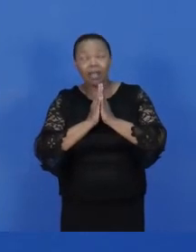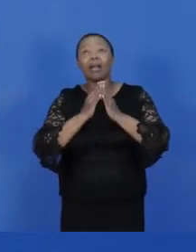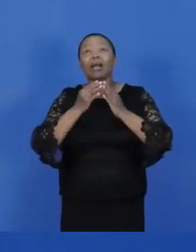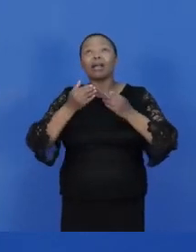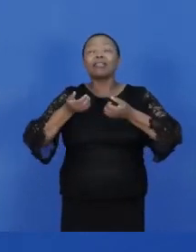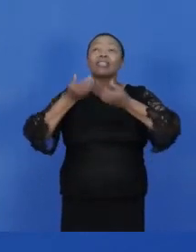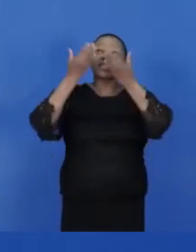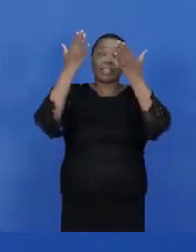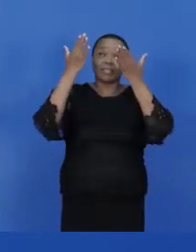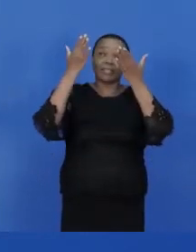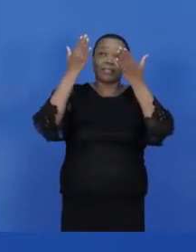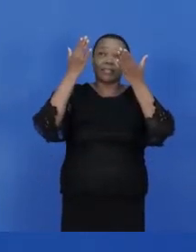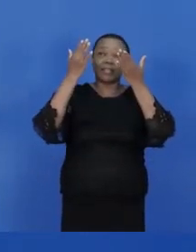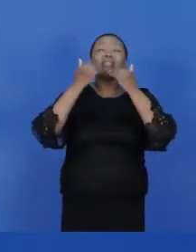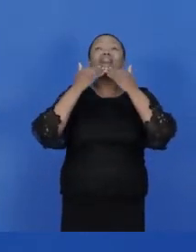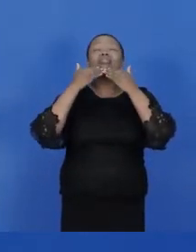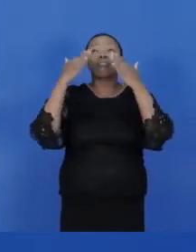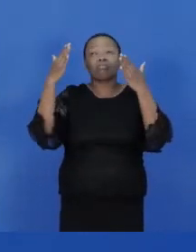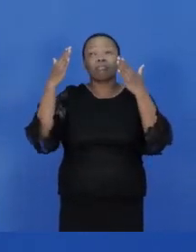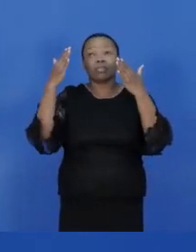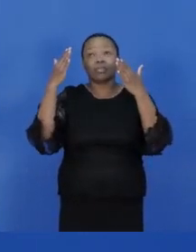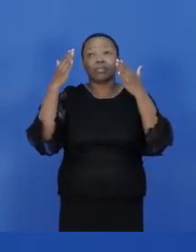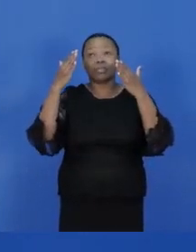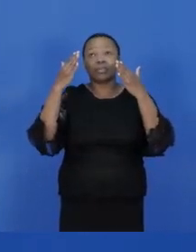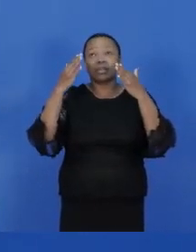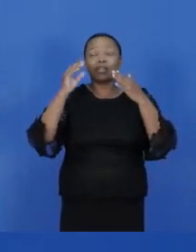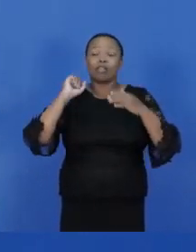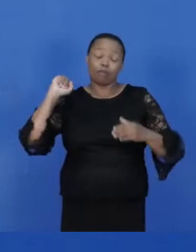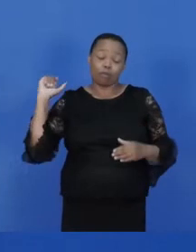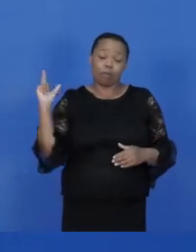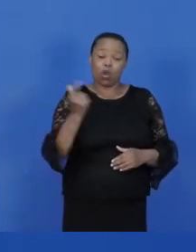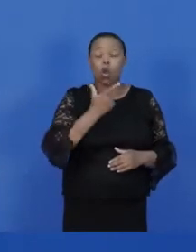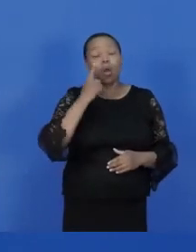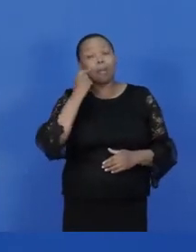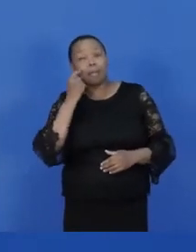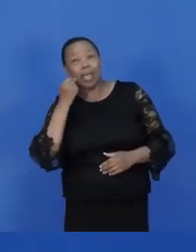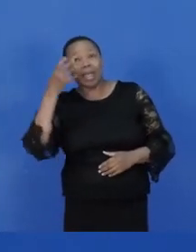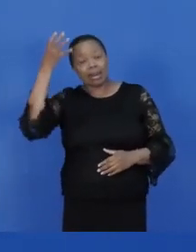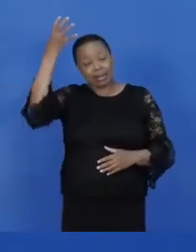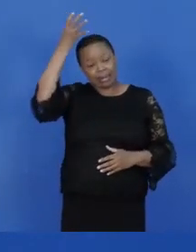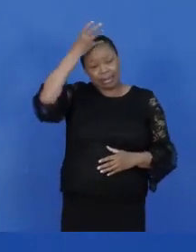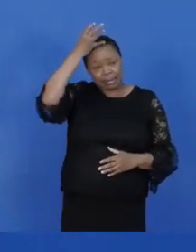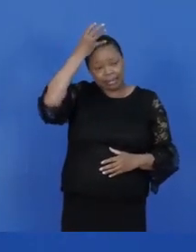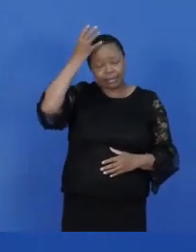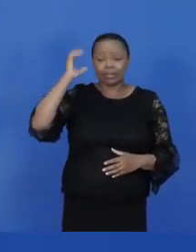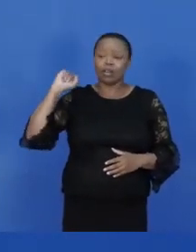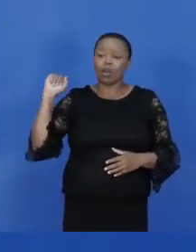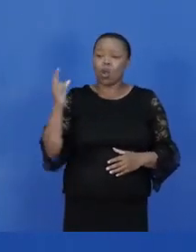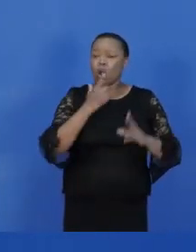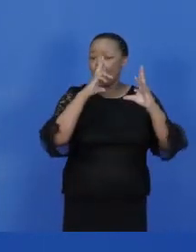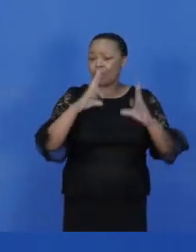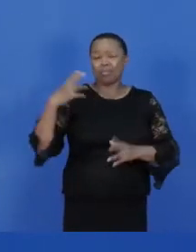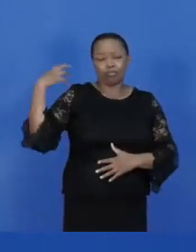of all supplications, prayers, and intercessions, and giving of thanks be made for all men, for the kings and all who are in authority, that we